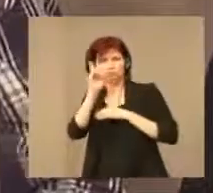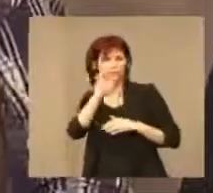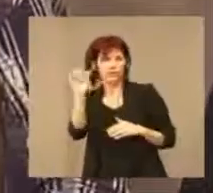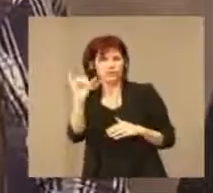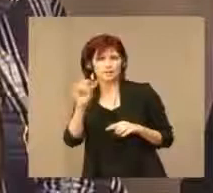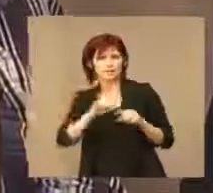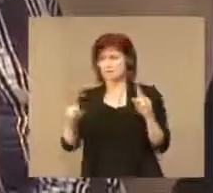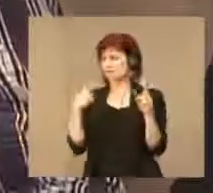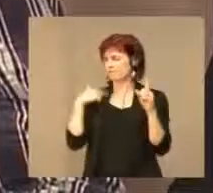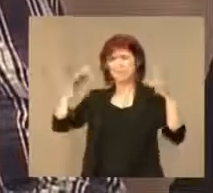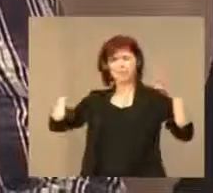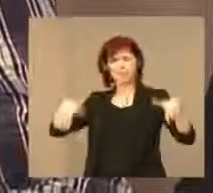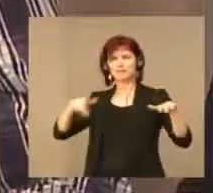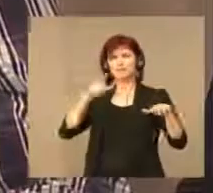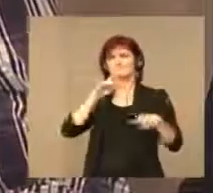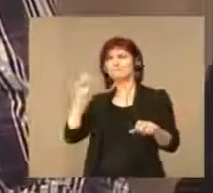real